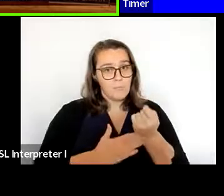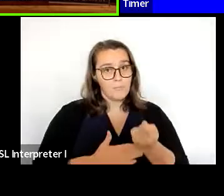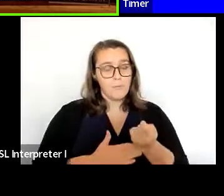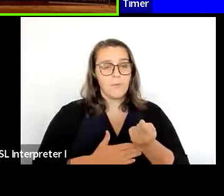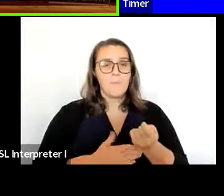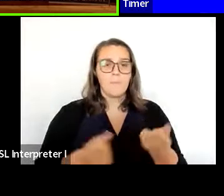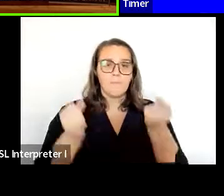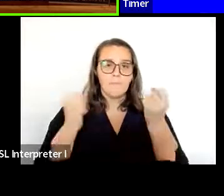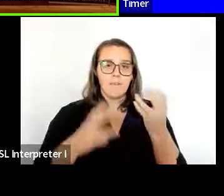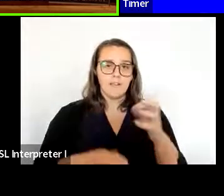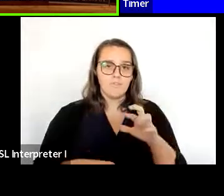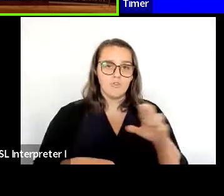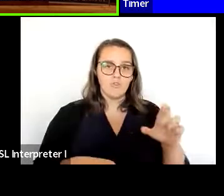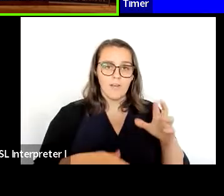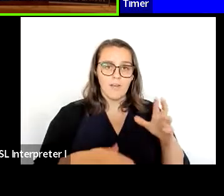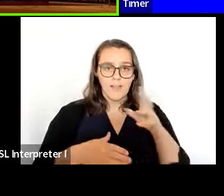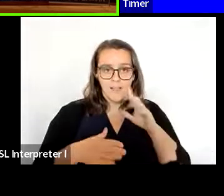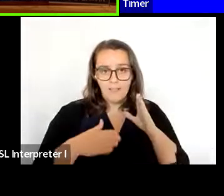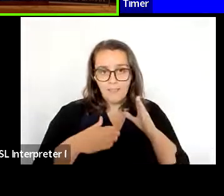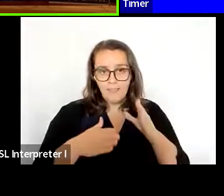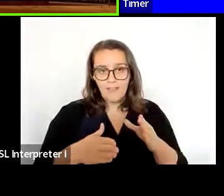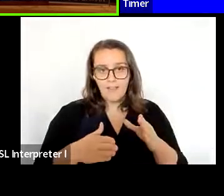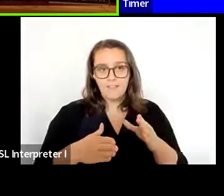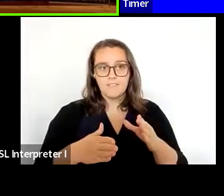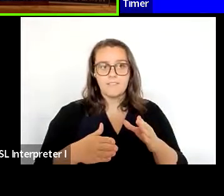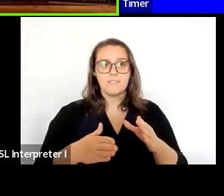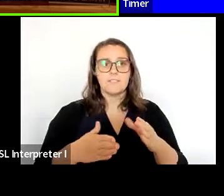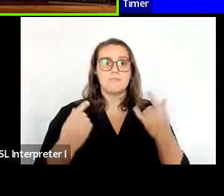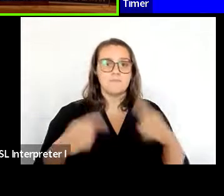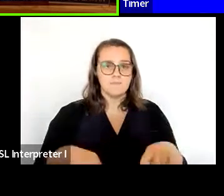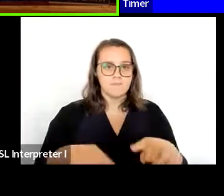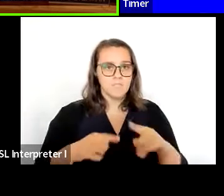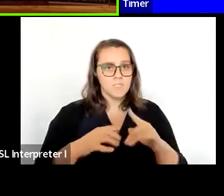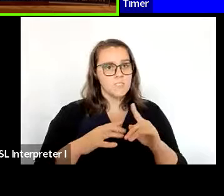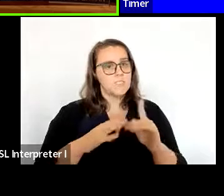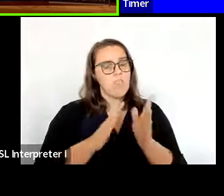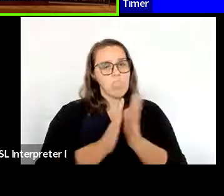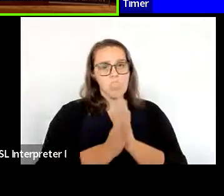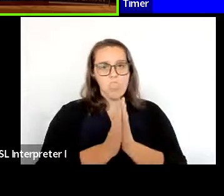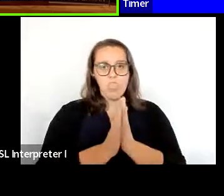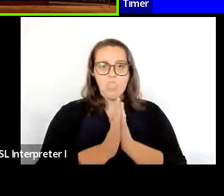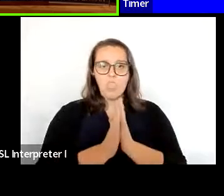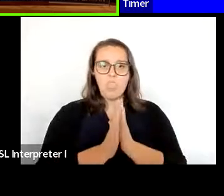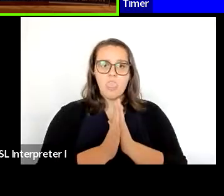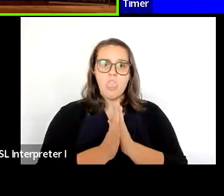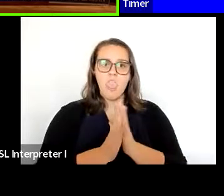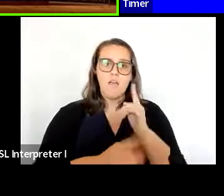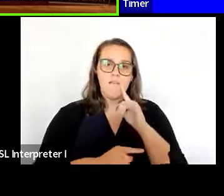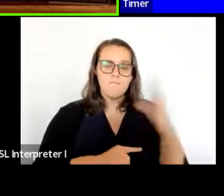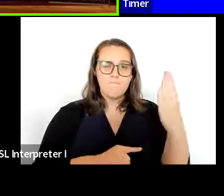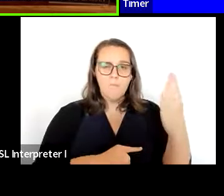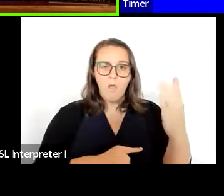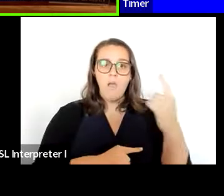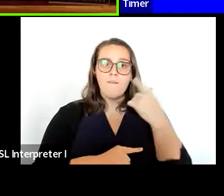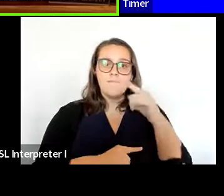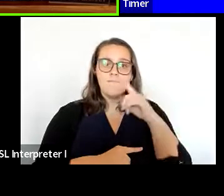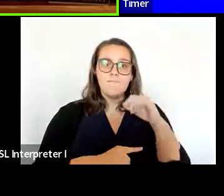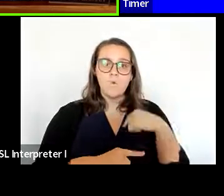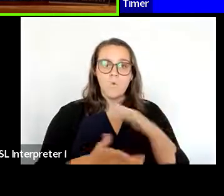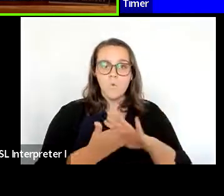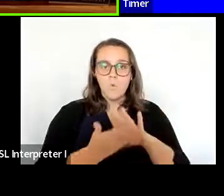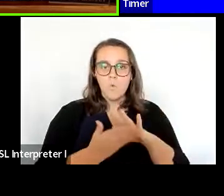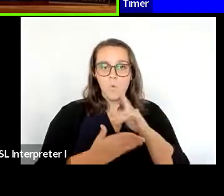lanes, which causing a lot of bottlenecking early in the morning when traveling to school as a safety measure to keep